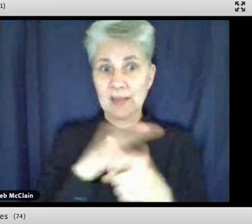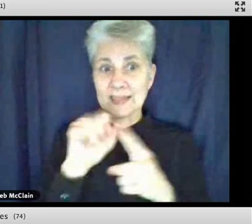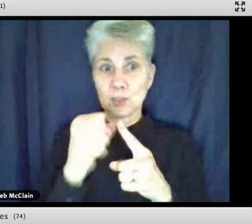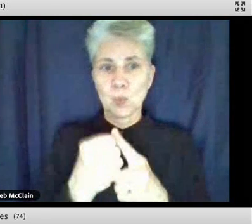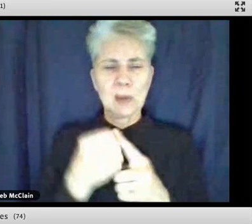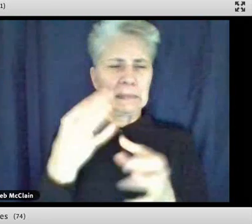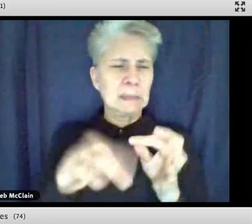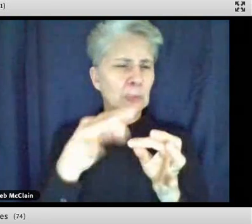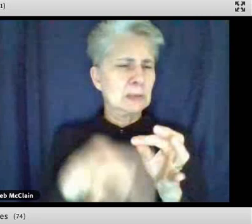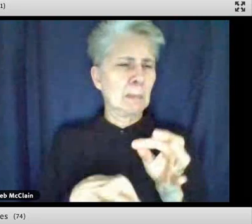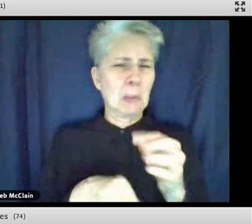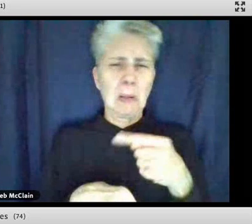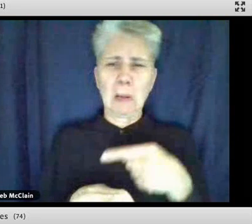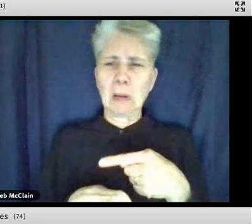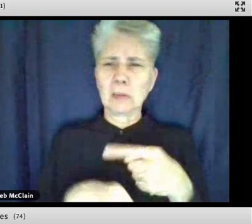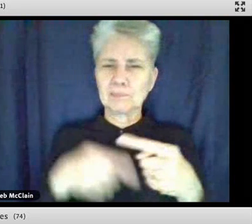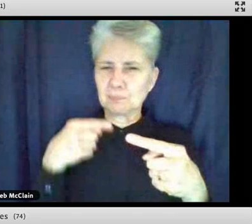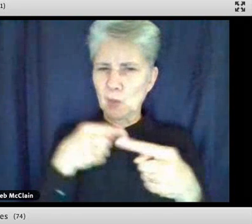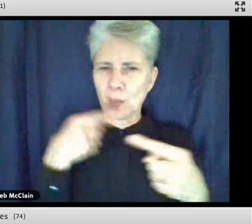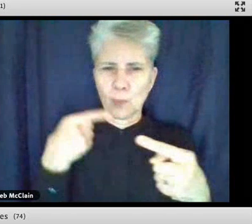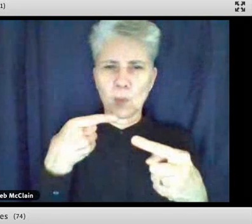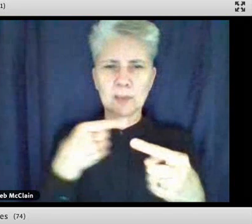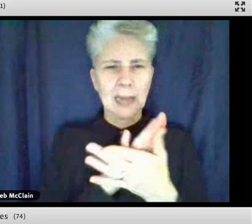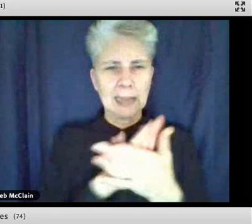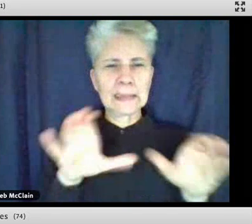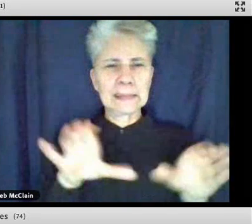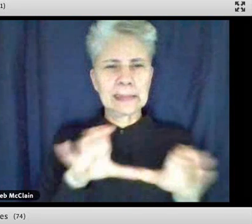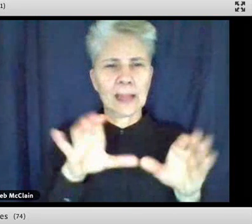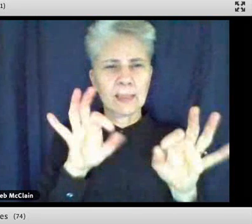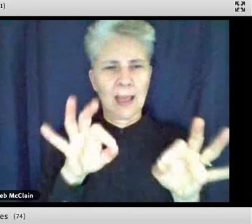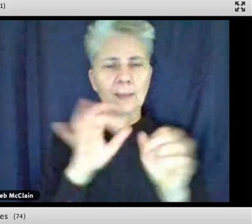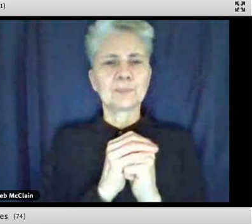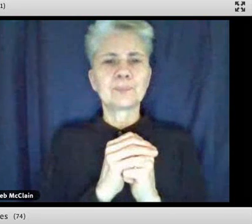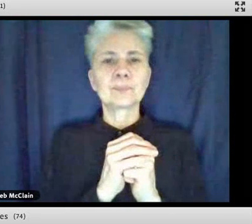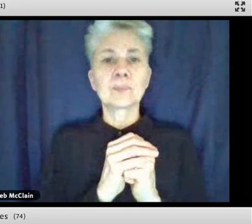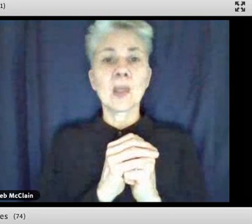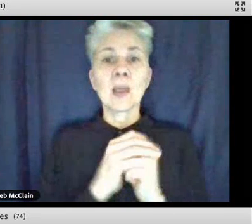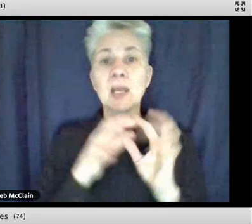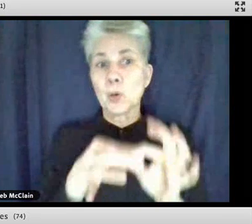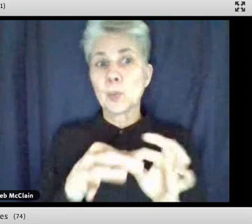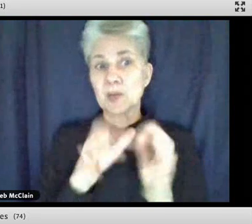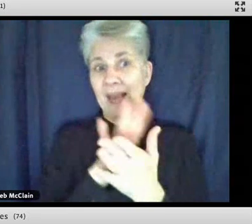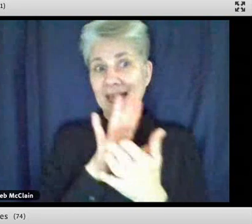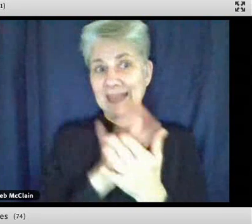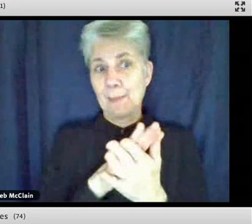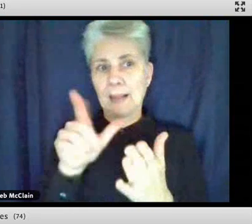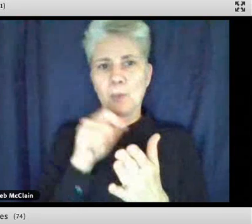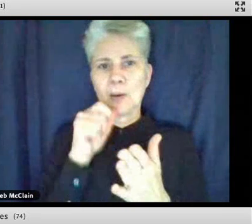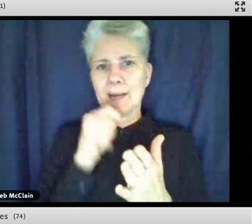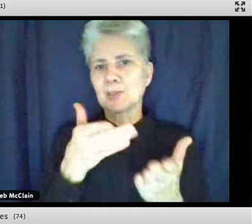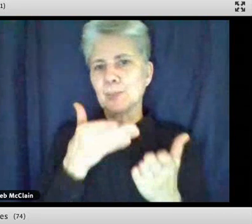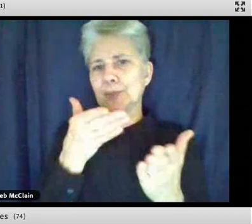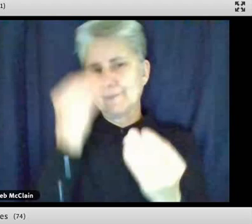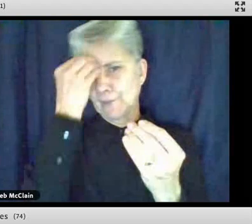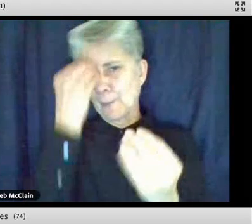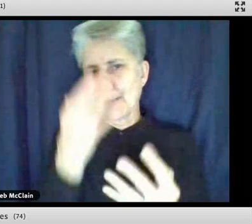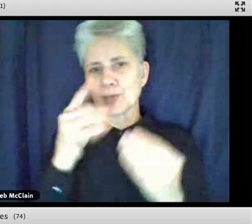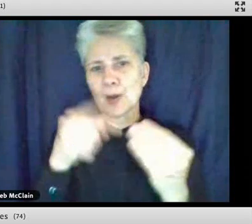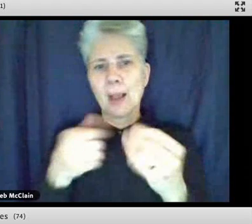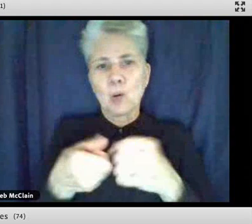nicely done. So in terms of an academic library. So not just presenting information on the coronavirus, but also showing how they can